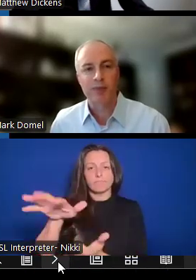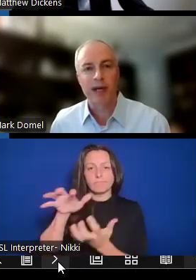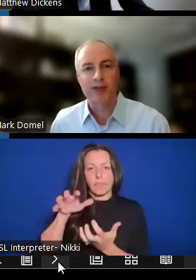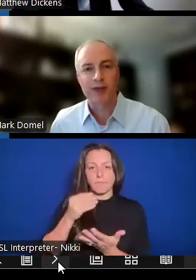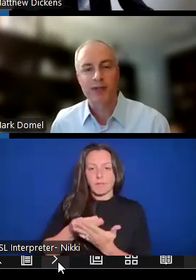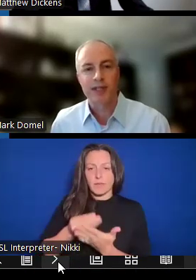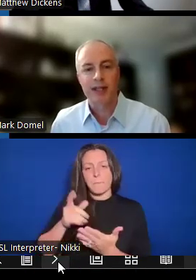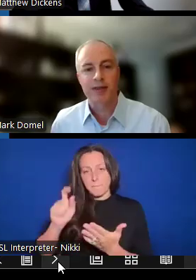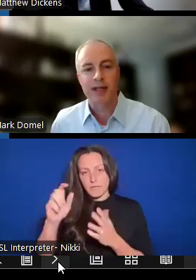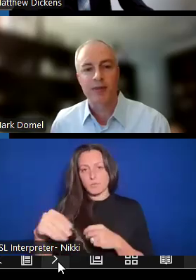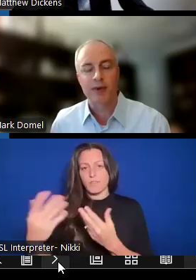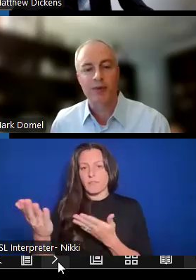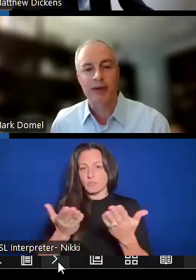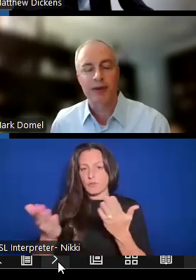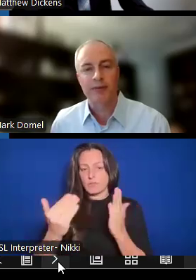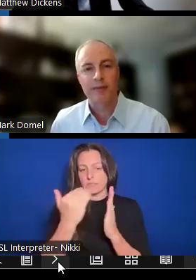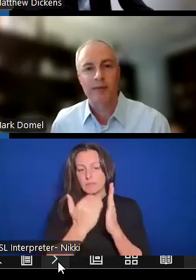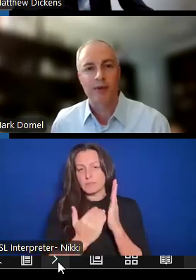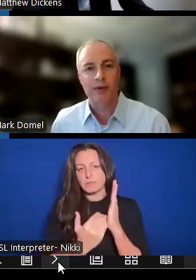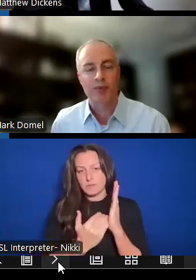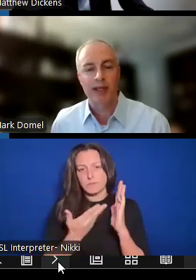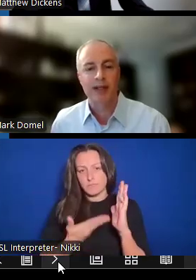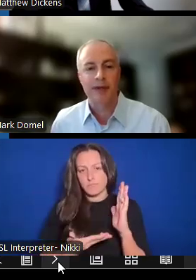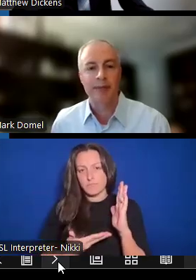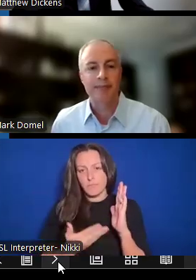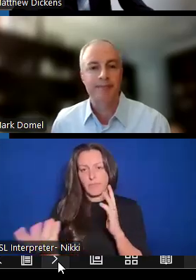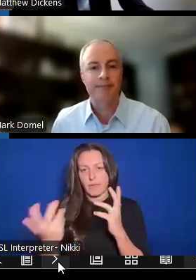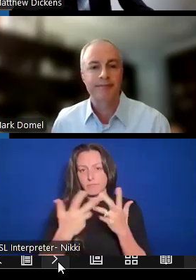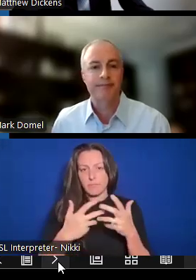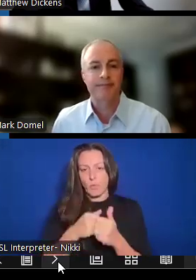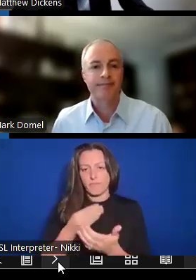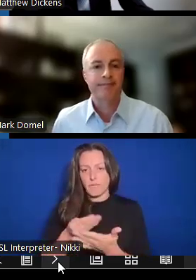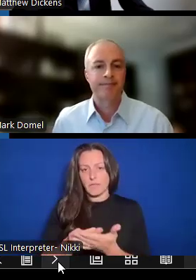they have to provide the services that correspond to the funding.